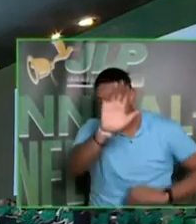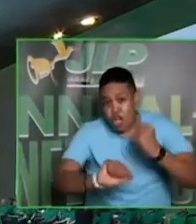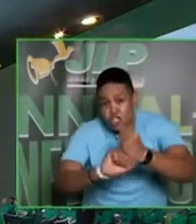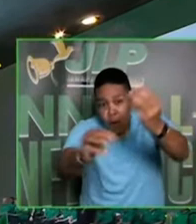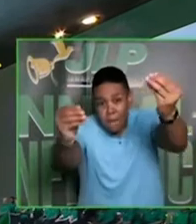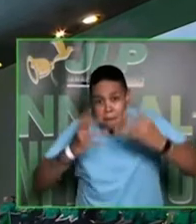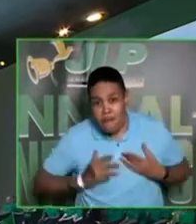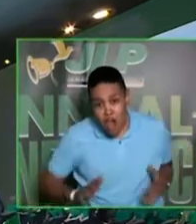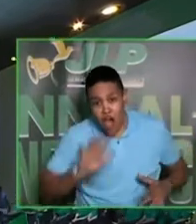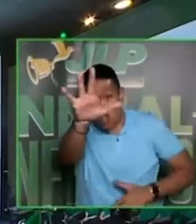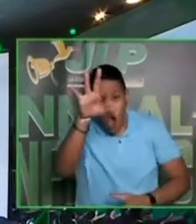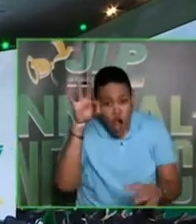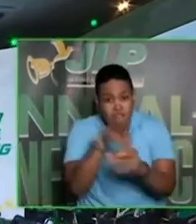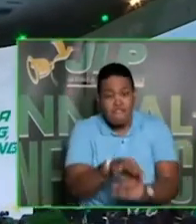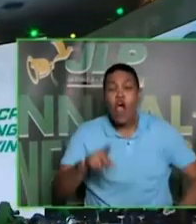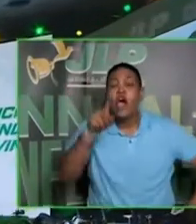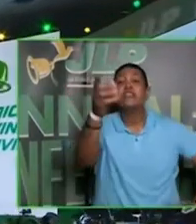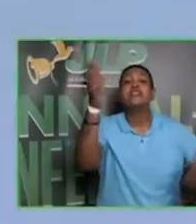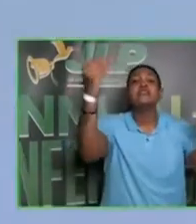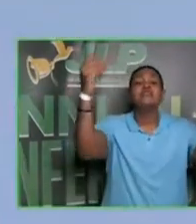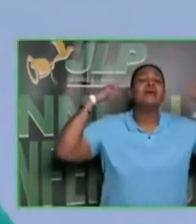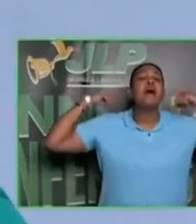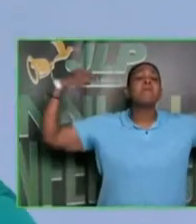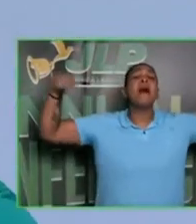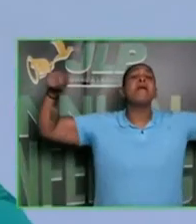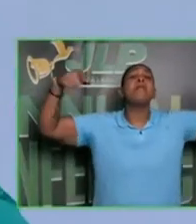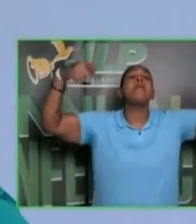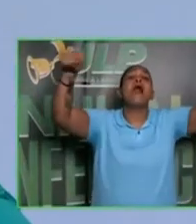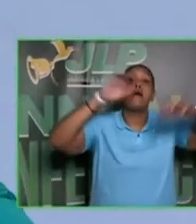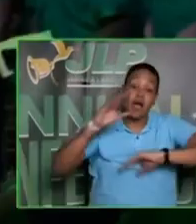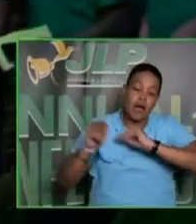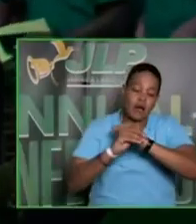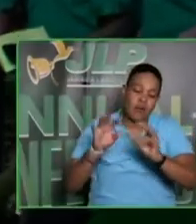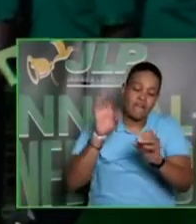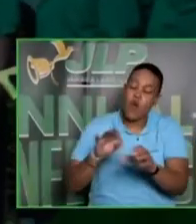your help and God's blessings on us, we will form the